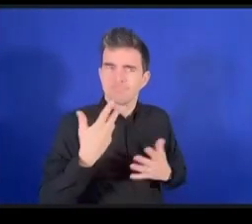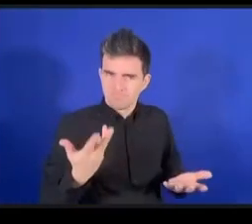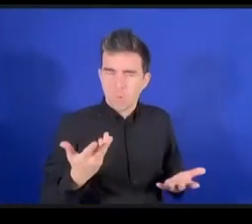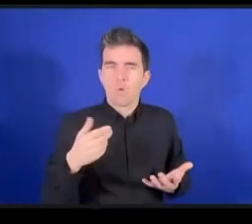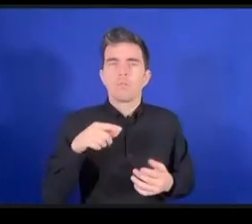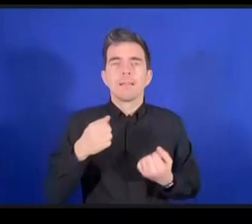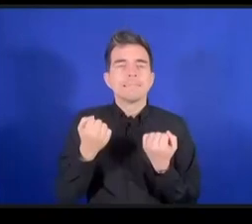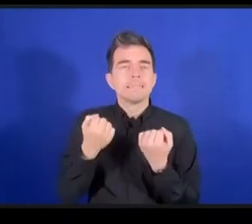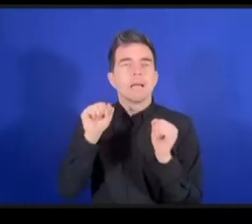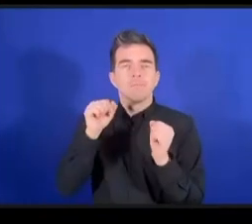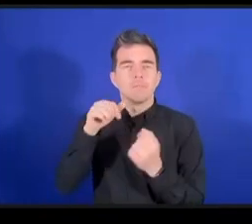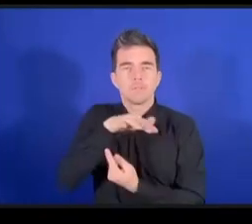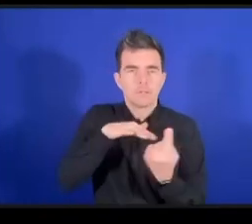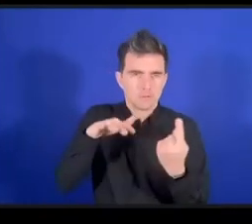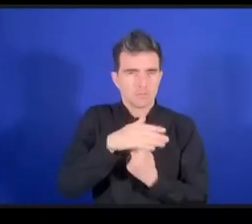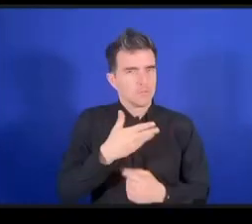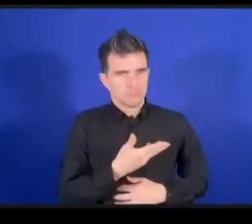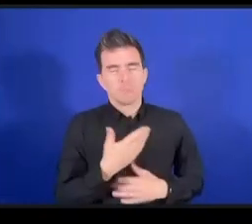Mohamed.